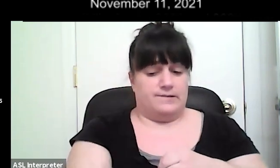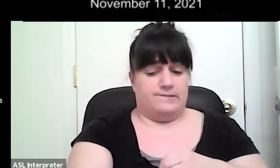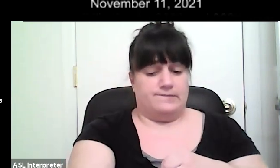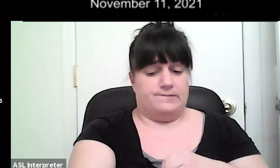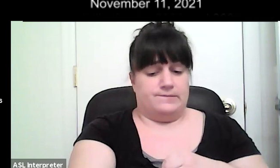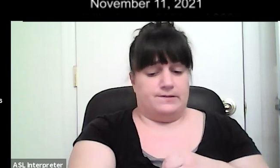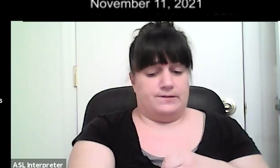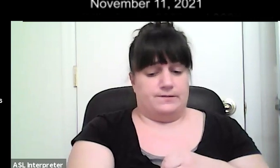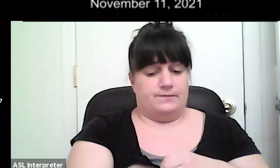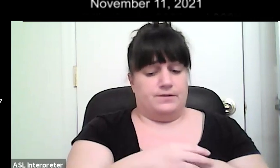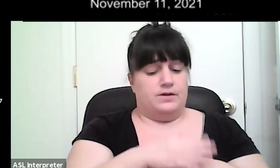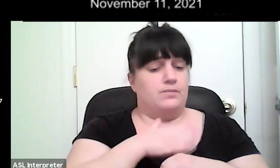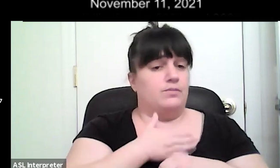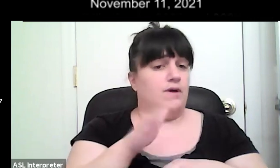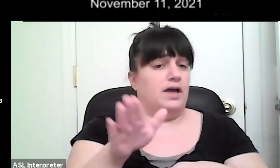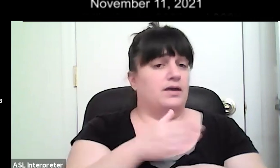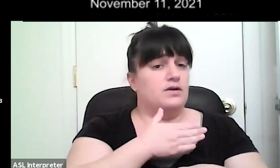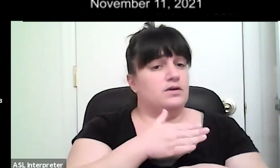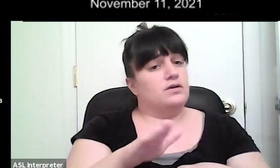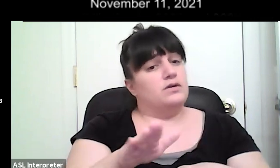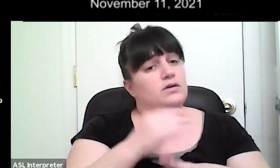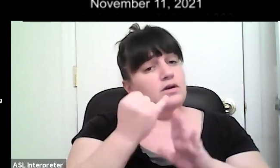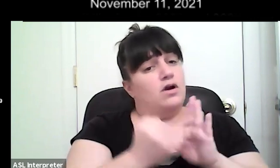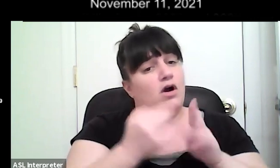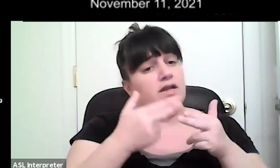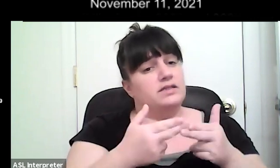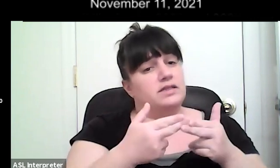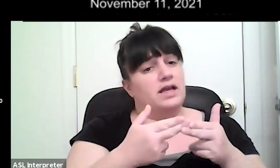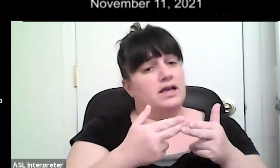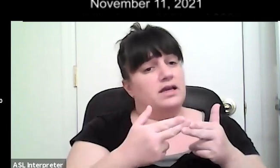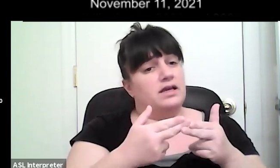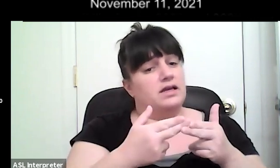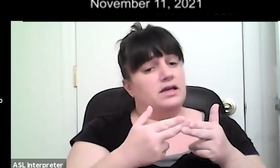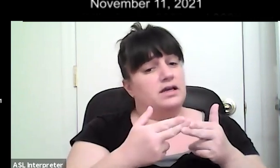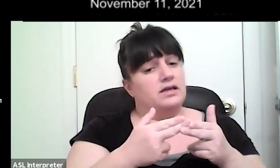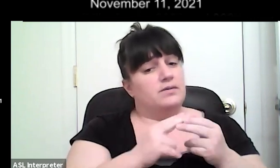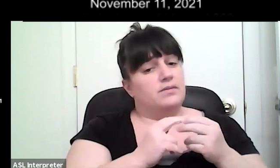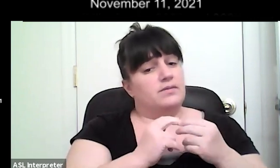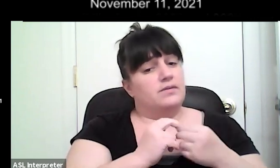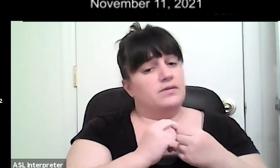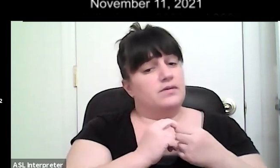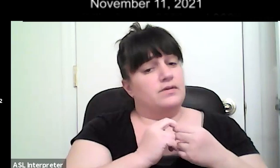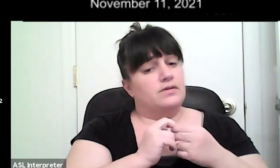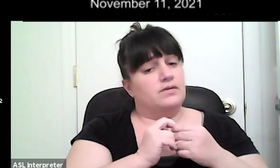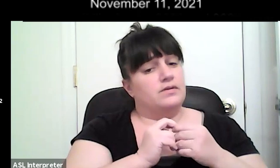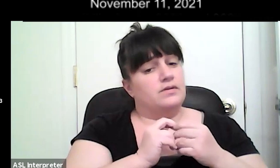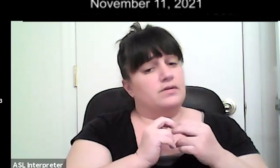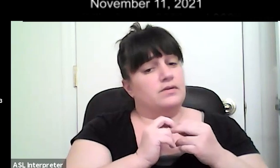My music artist name is Tavishi, and